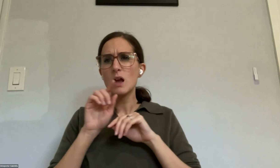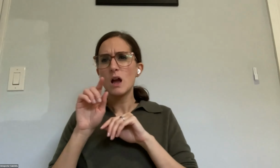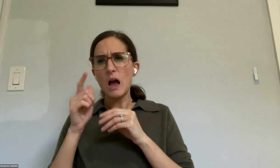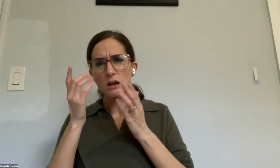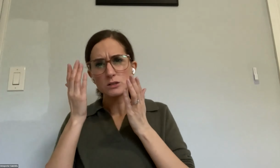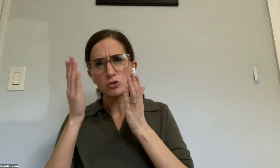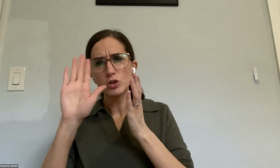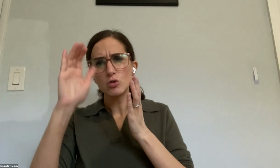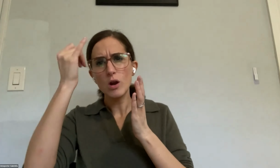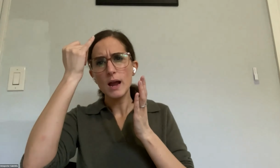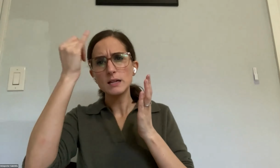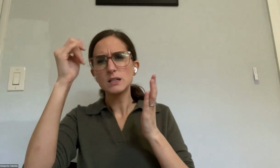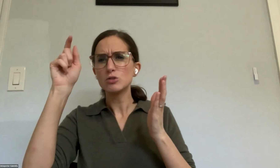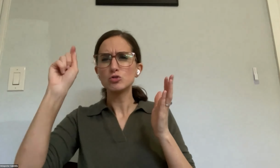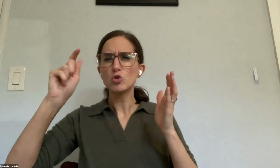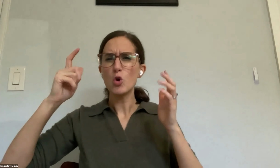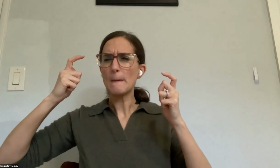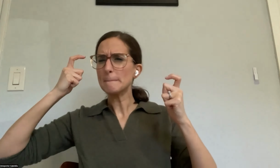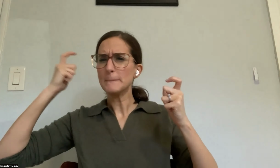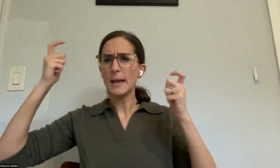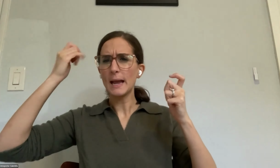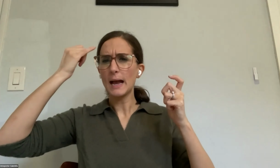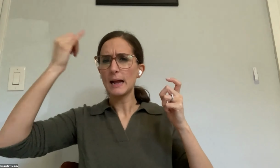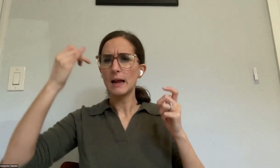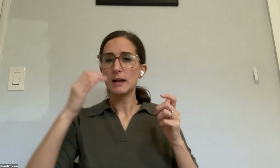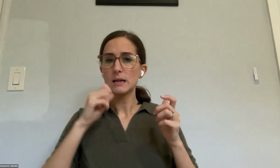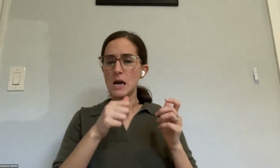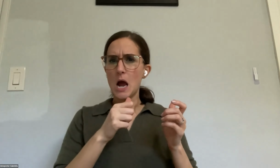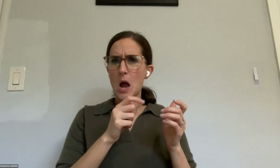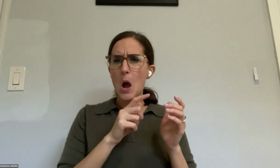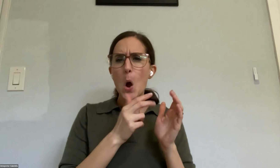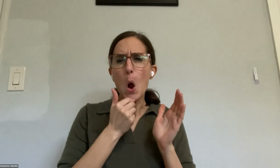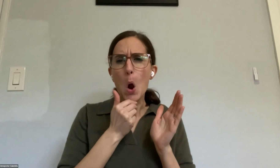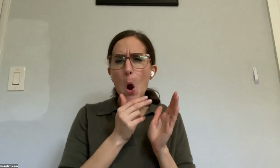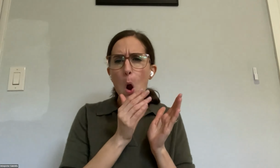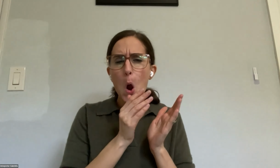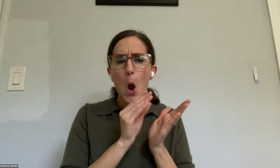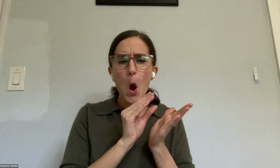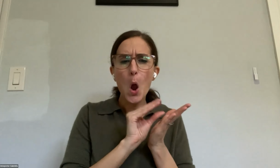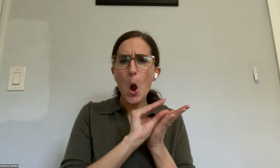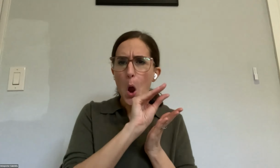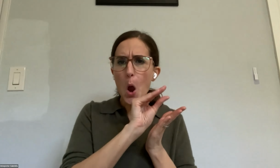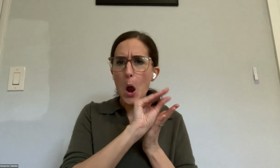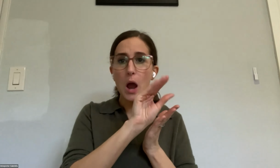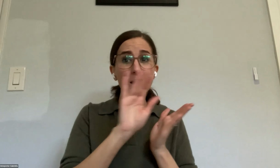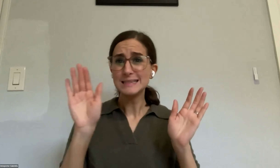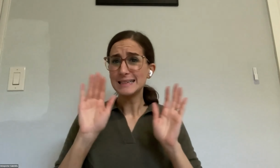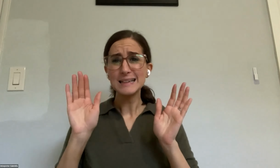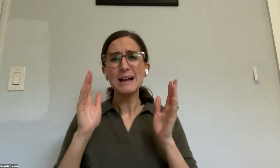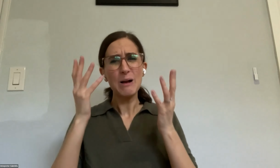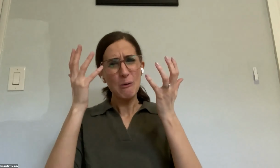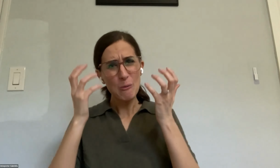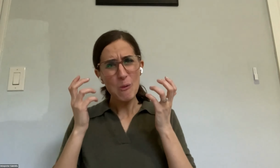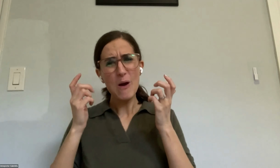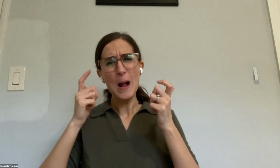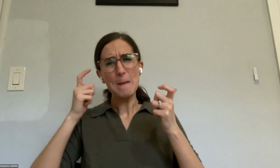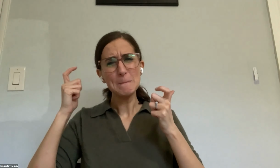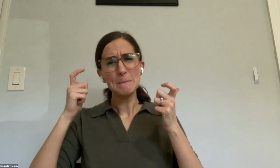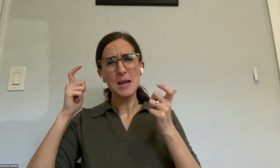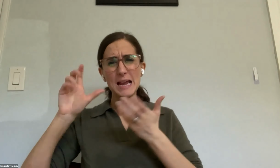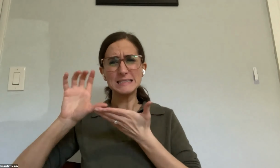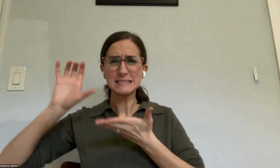We're not talking about little grants here, we are possibly talking about doing something big. So I just want to throw some